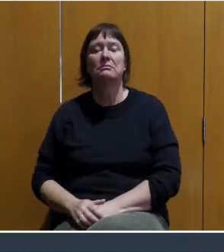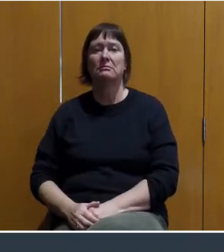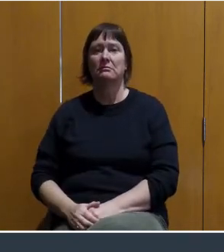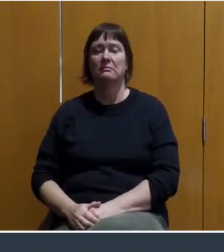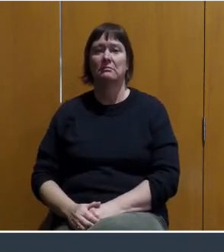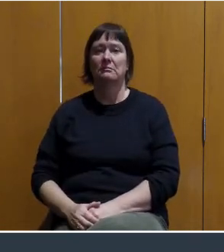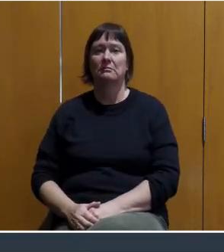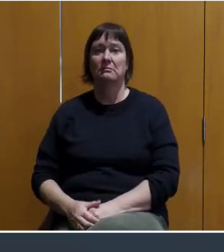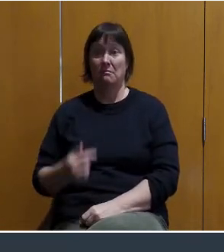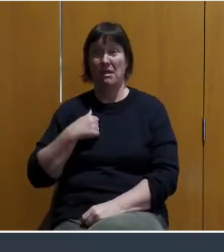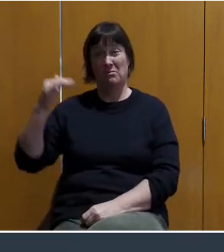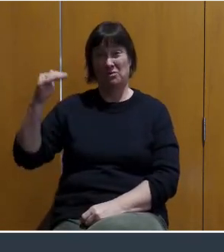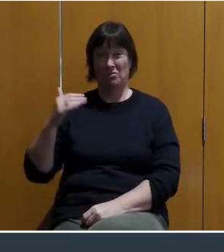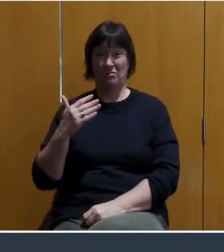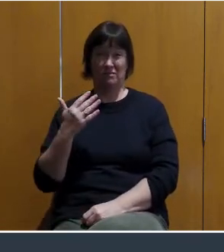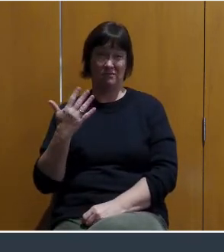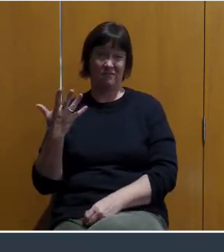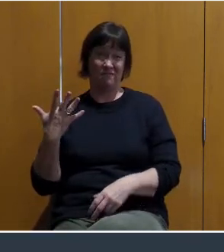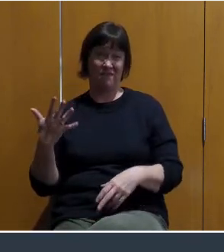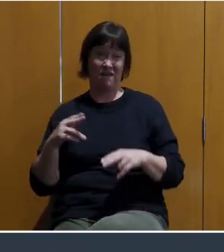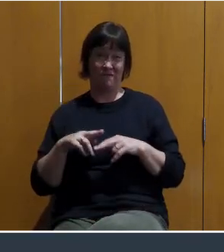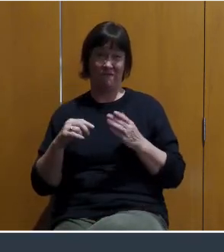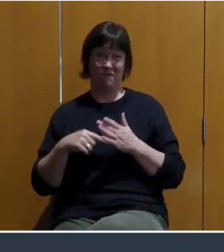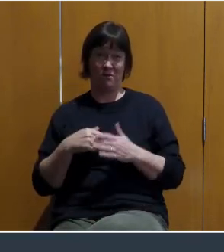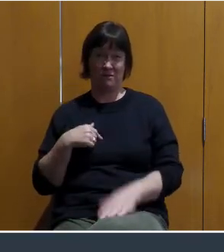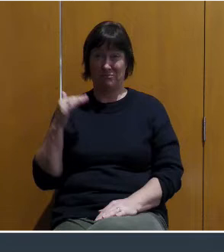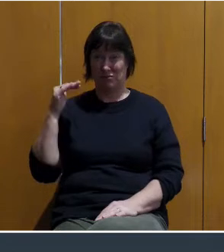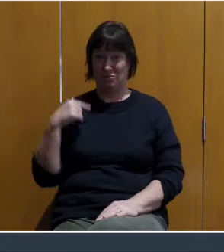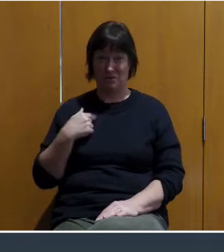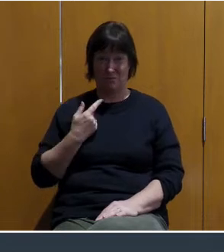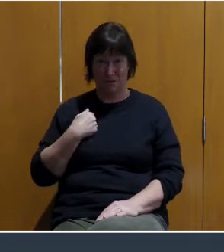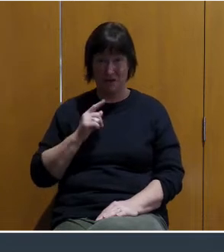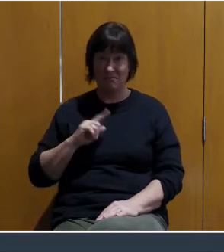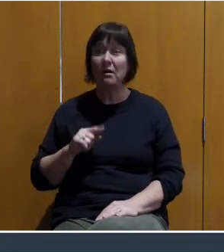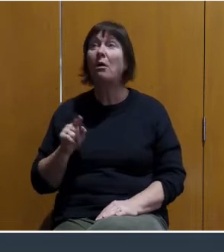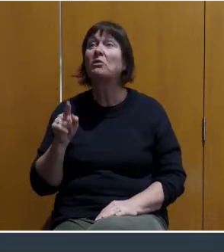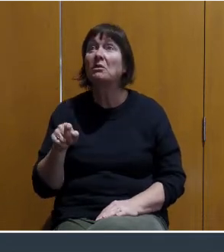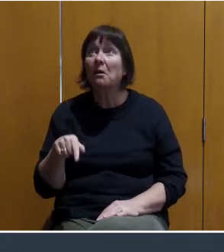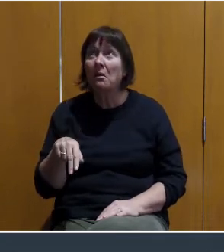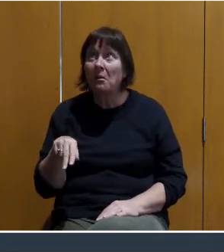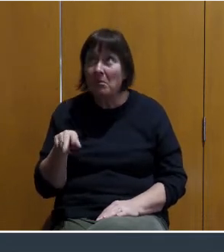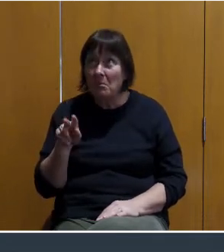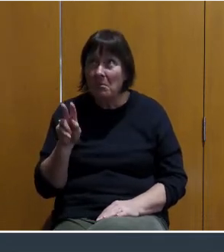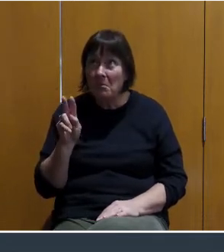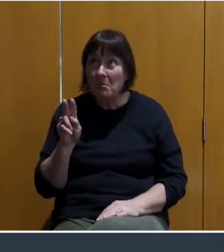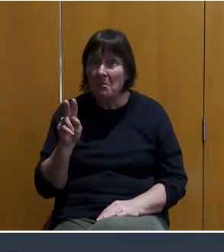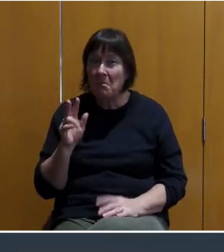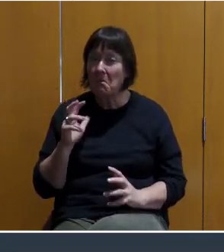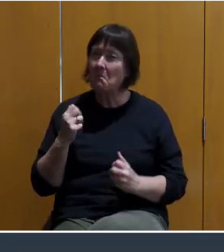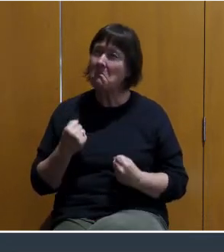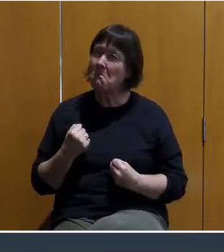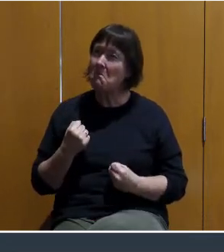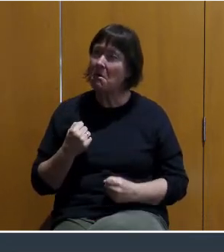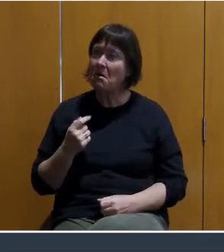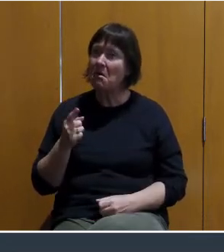I'm not even 5 foot, and I'm not going to go up to somebody who looks pretty menacing